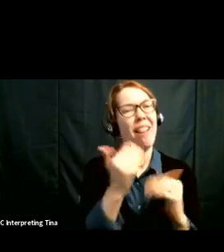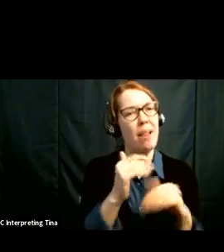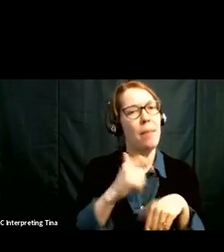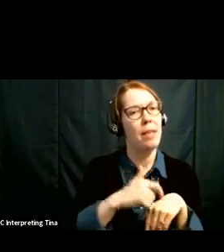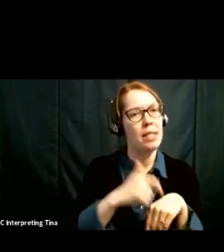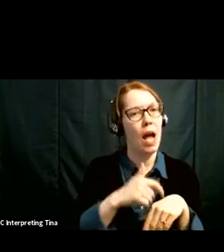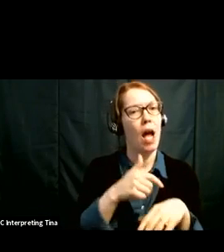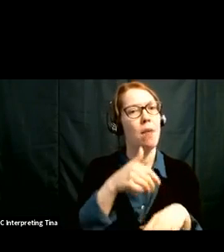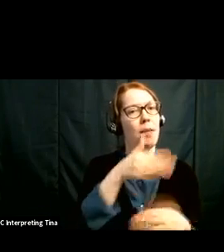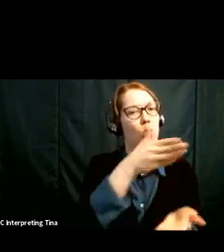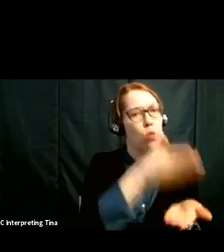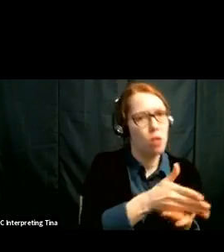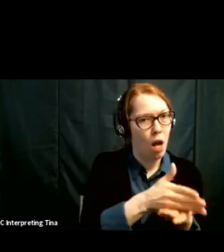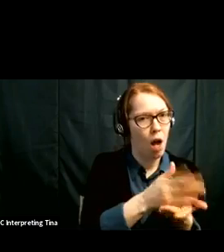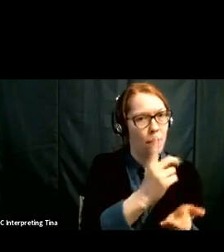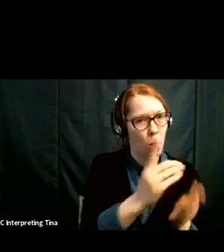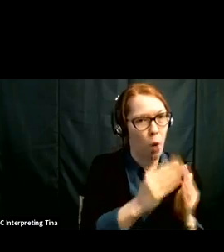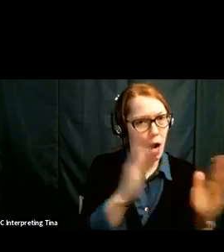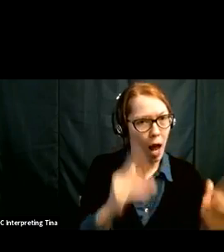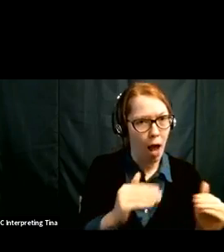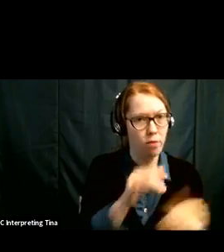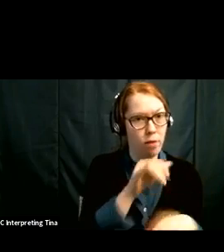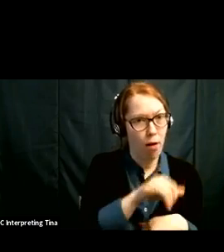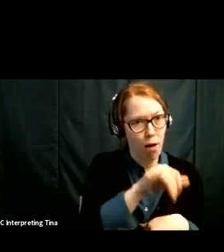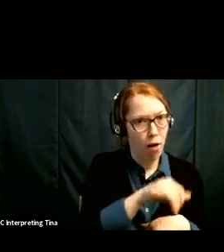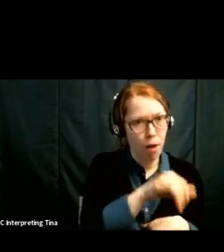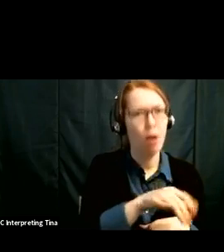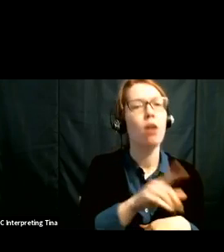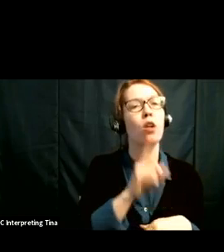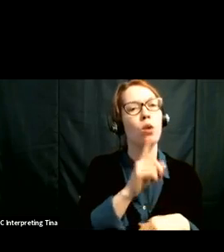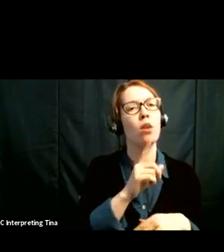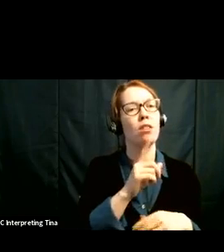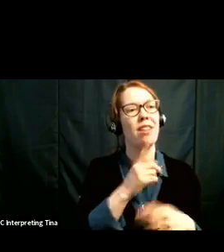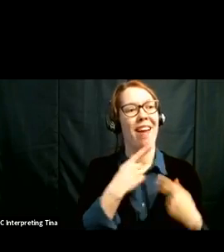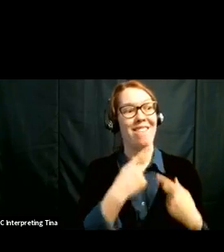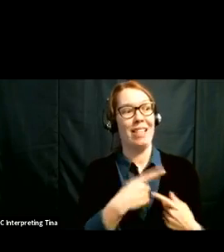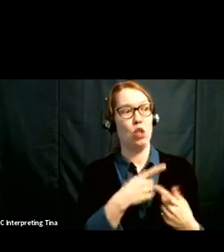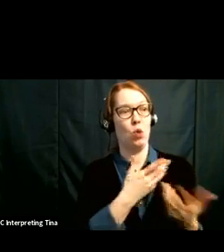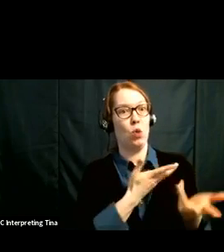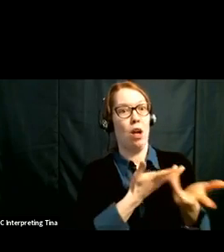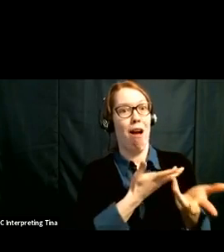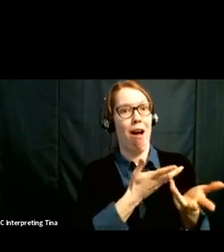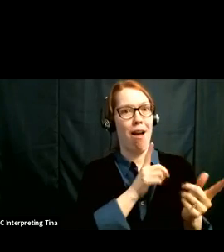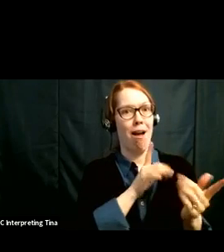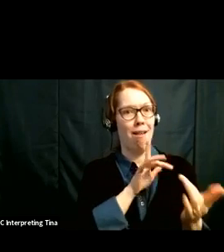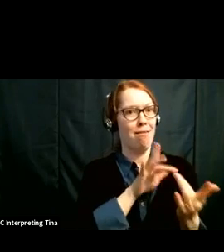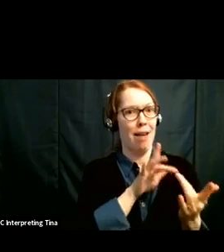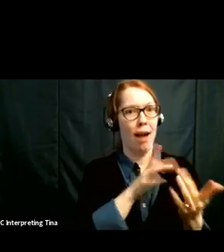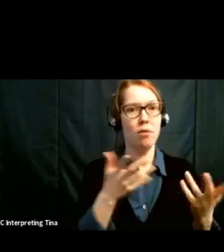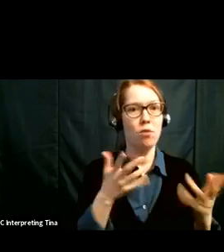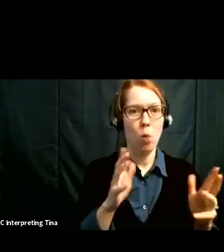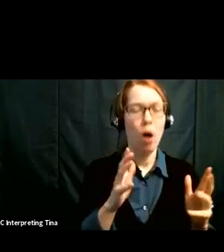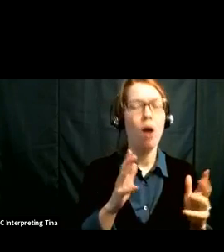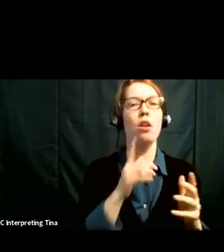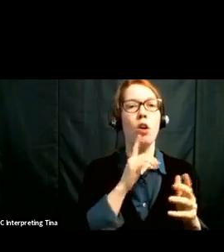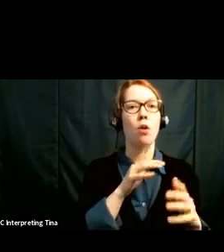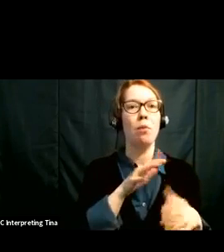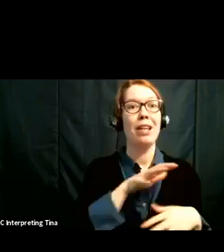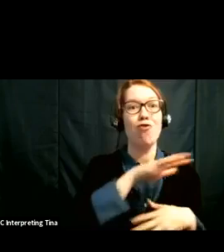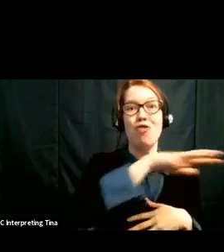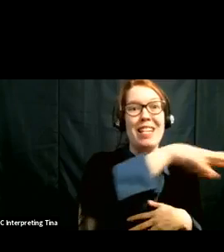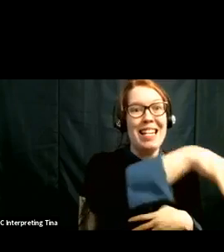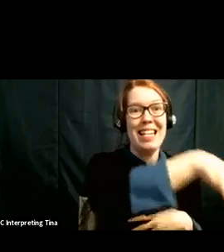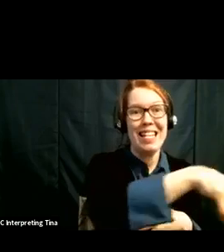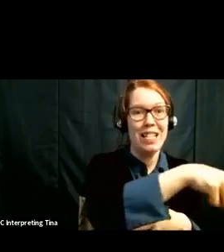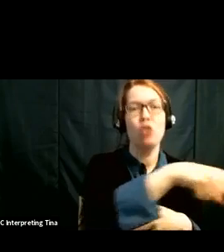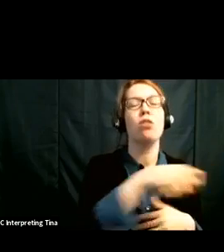at any one house. We don't want to have that physical contact. And again, don't be reaching into bowls and things of